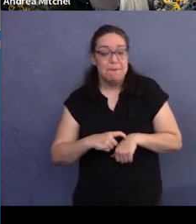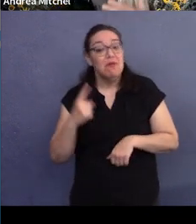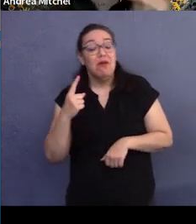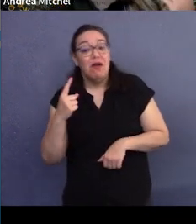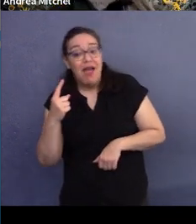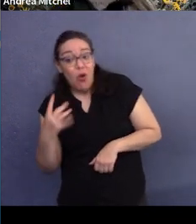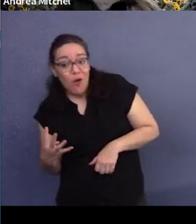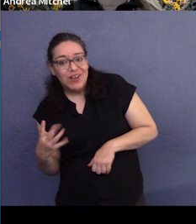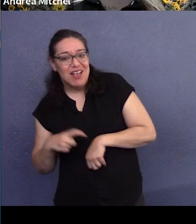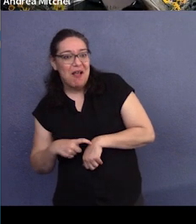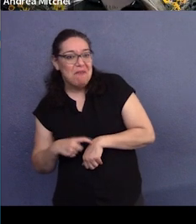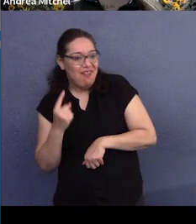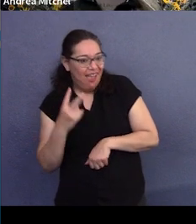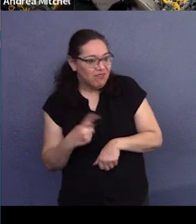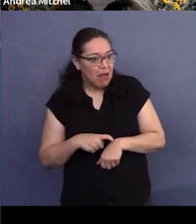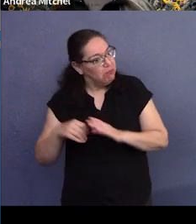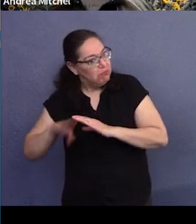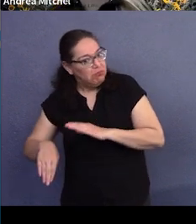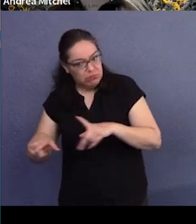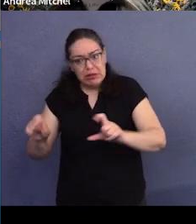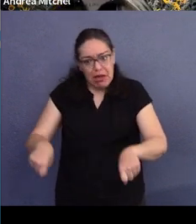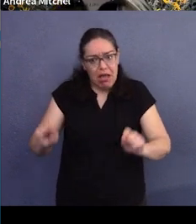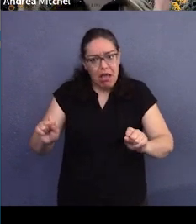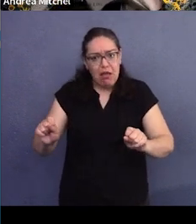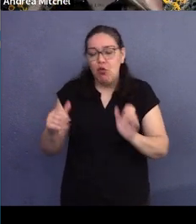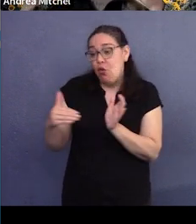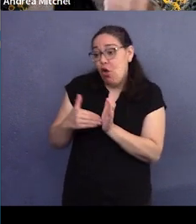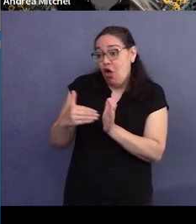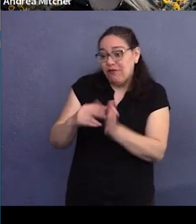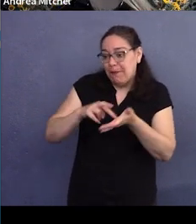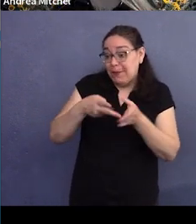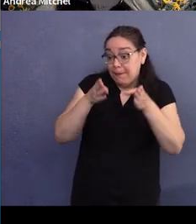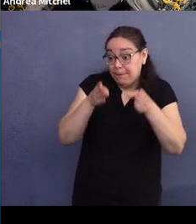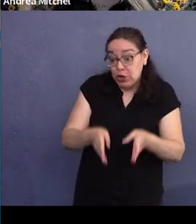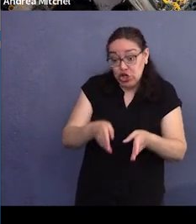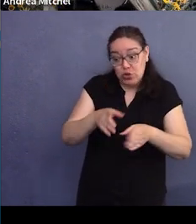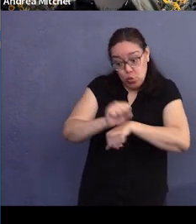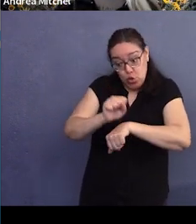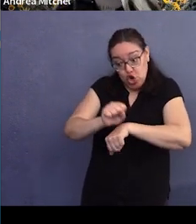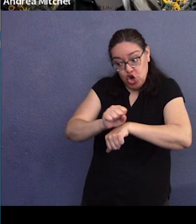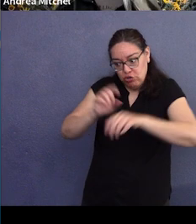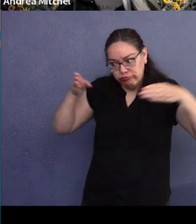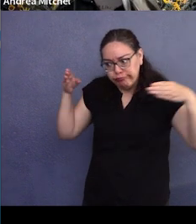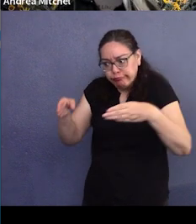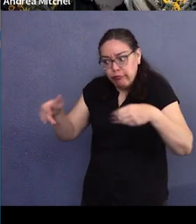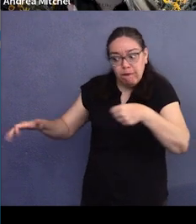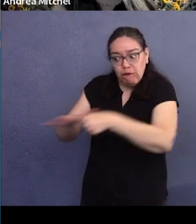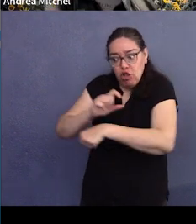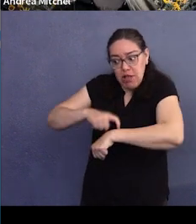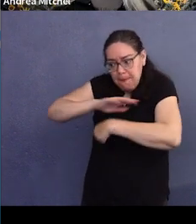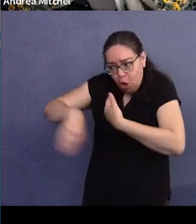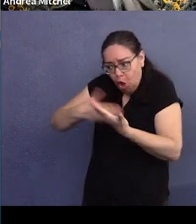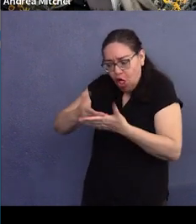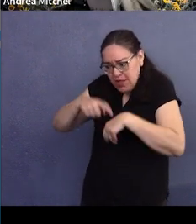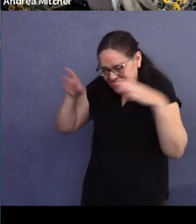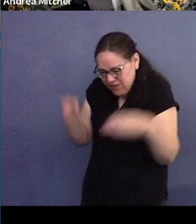that. And these are some folks that oftentimes will not be spending full-time on the project, but you need their help to do something. A